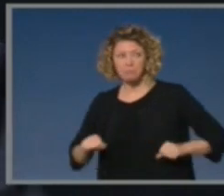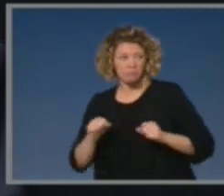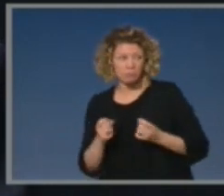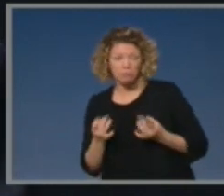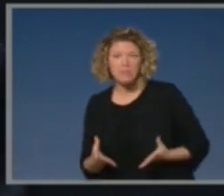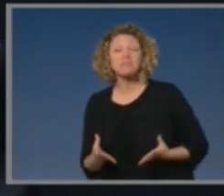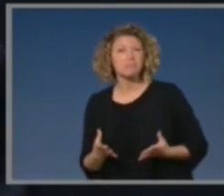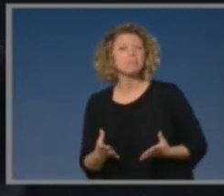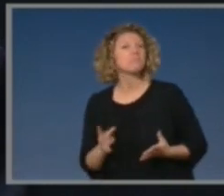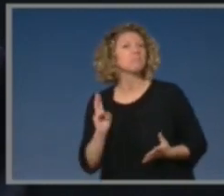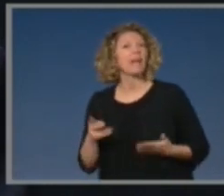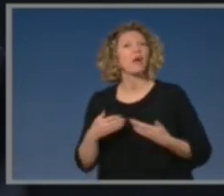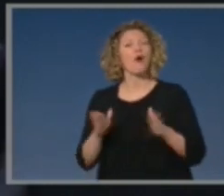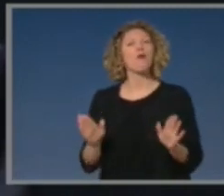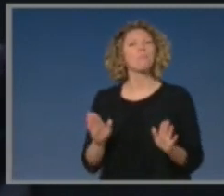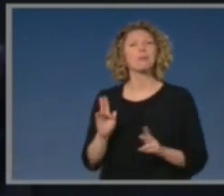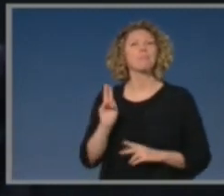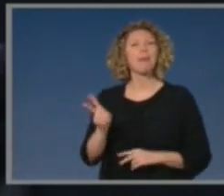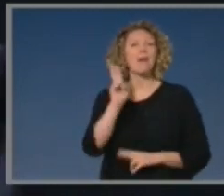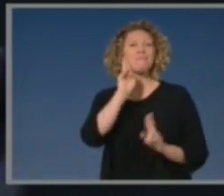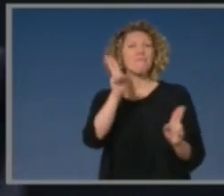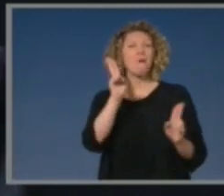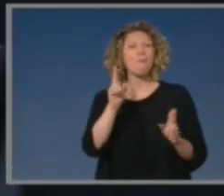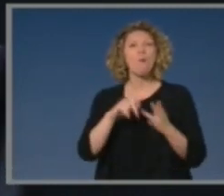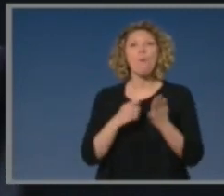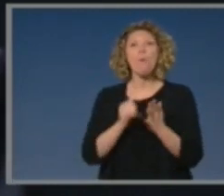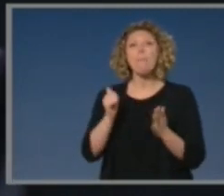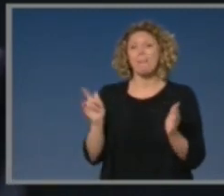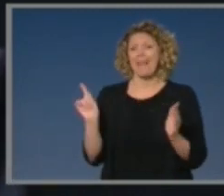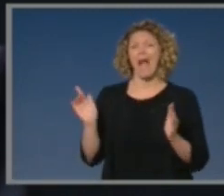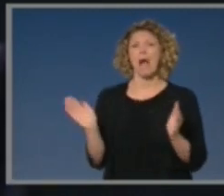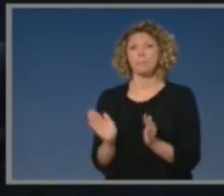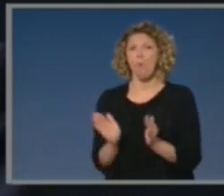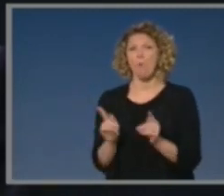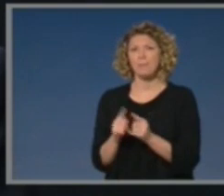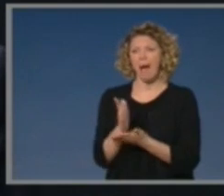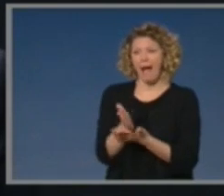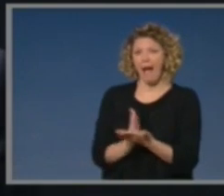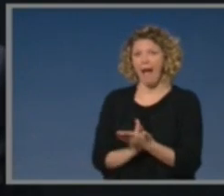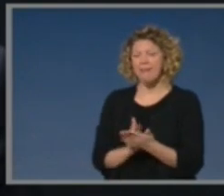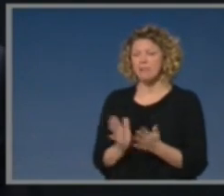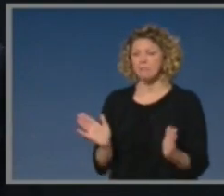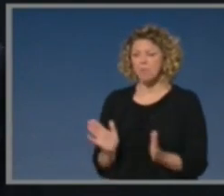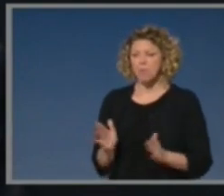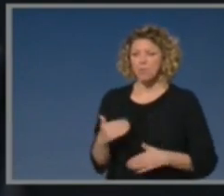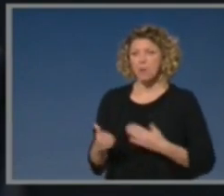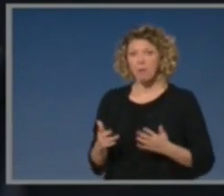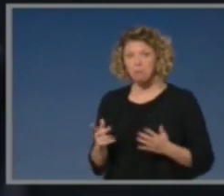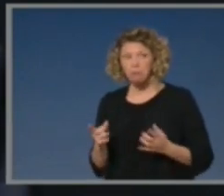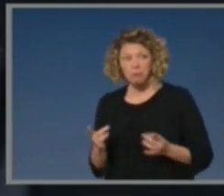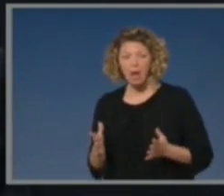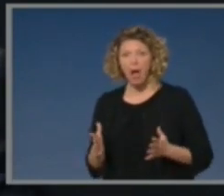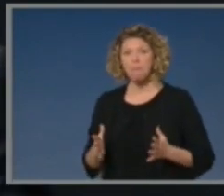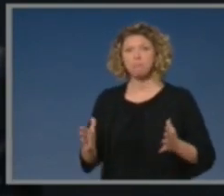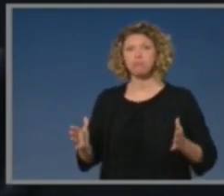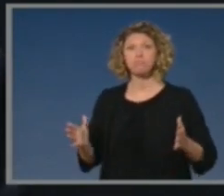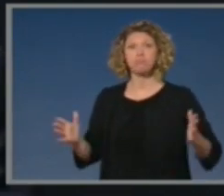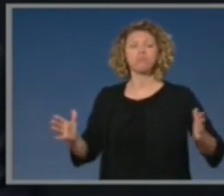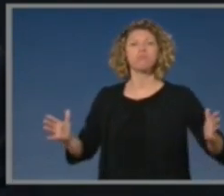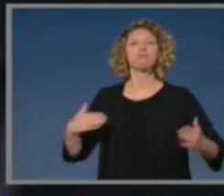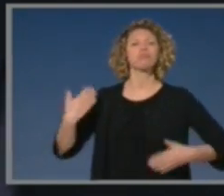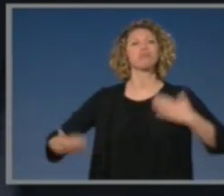come back onto line or increase their capacity to do that. So very hard to give you the exact percentages because we're talking of